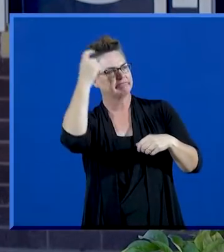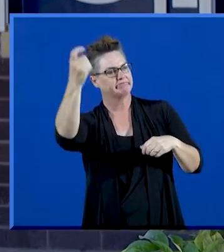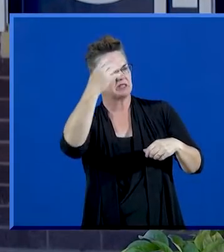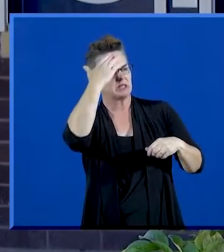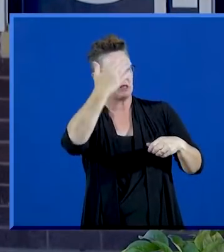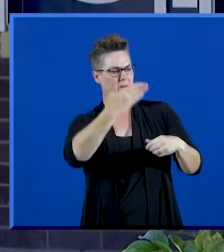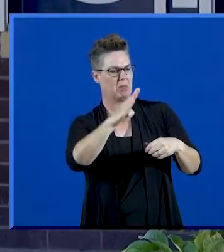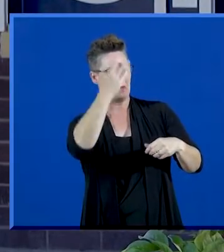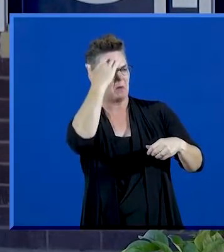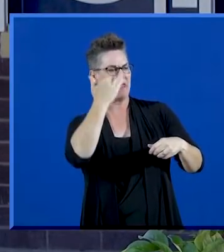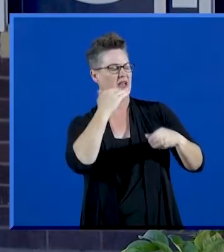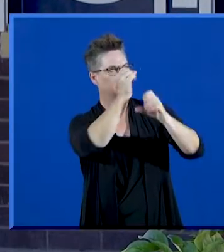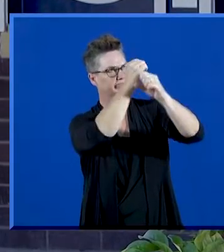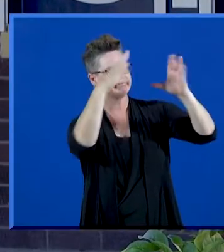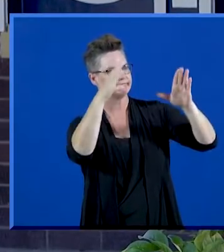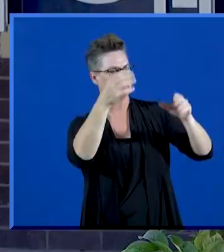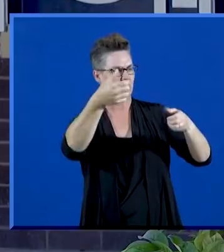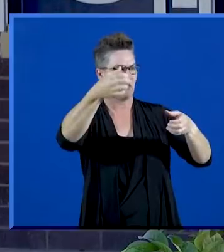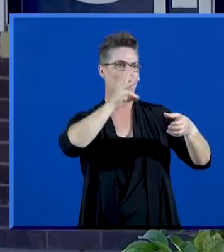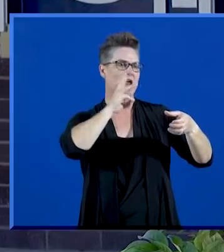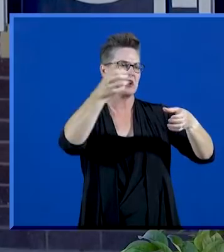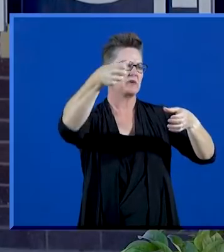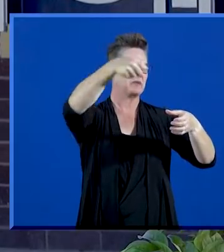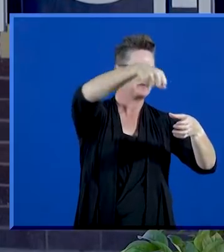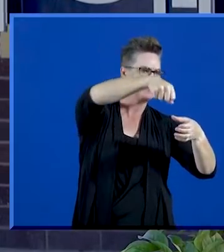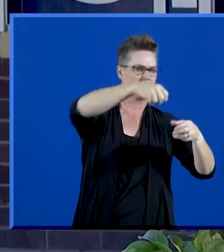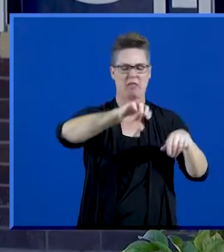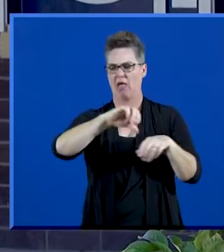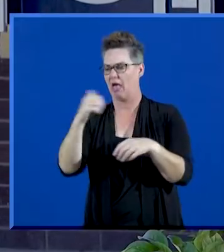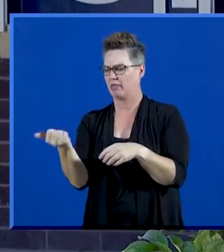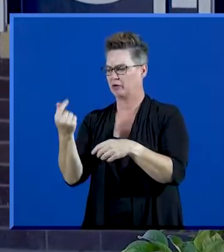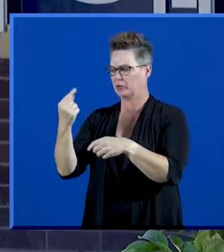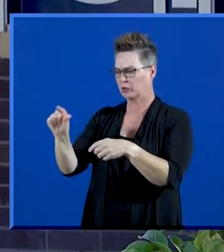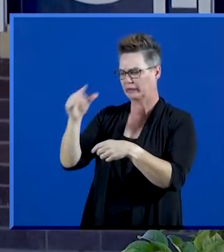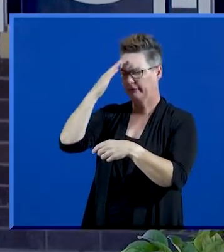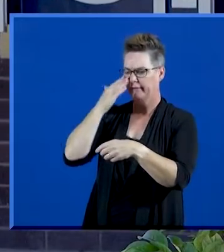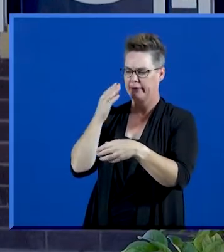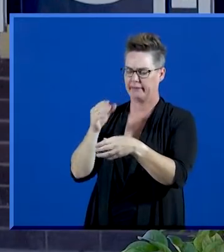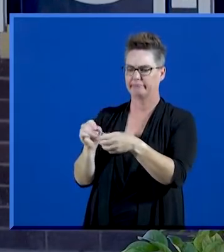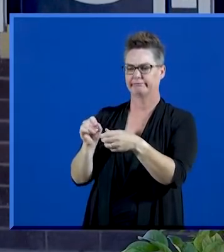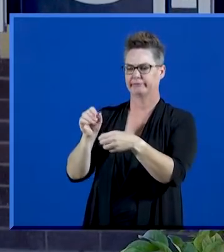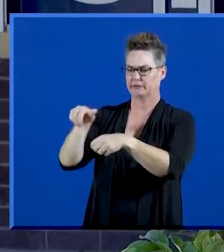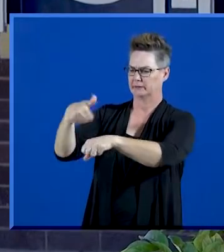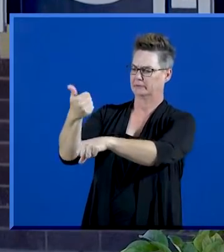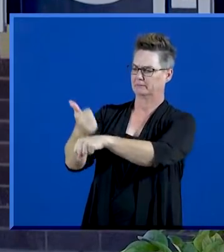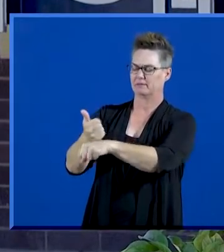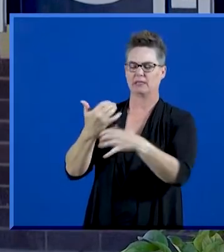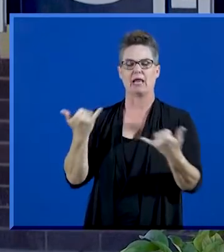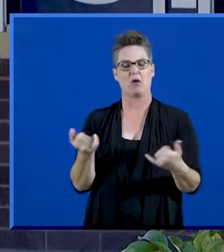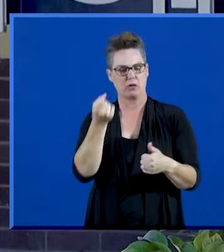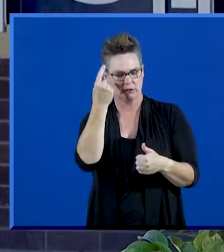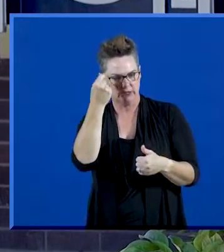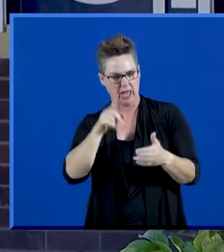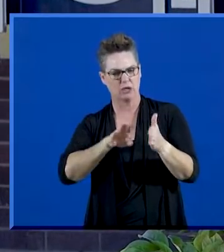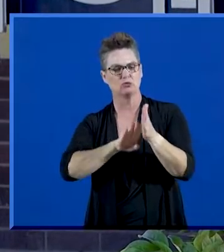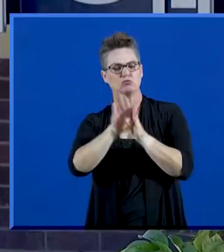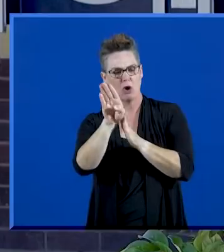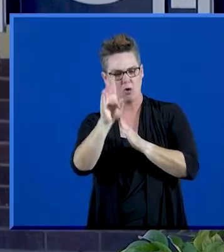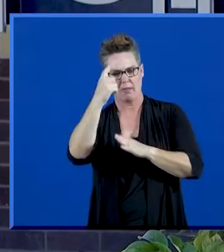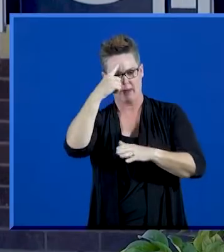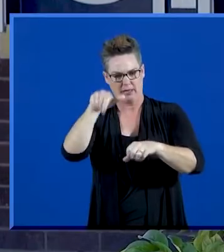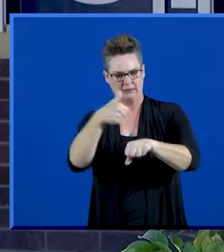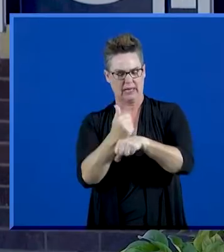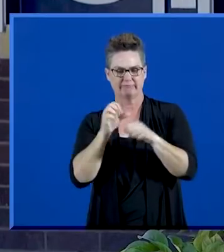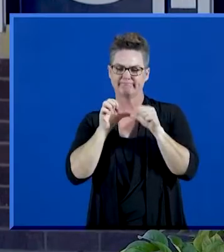daydreaming, letting my mind wander towards the blue figure watering his head and the solemn green figure, I believe I finally understand what possessing a